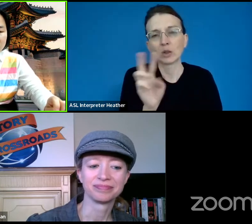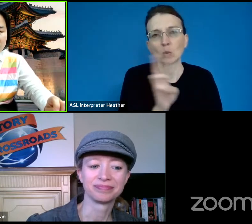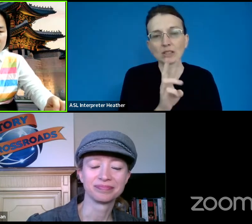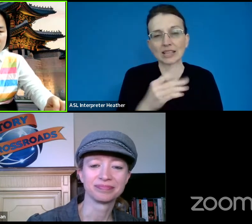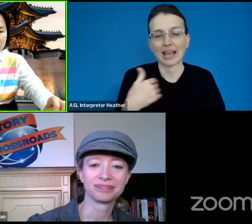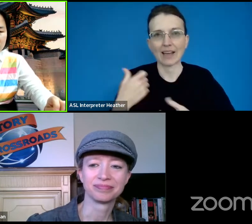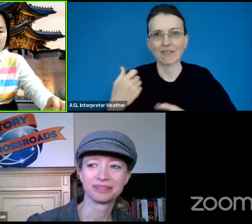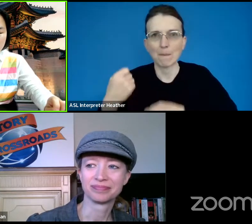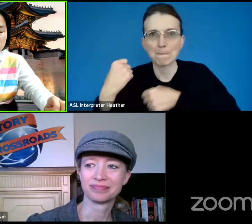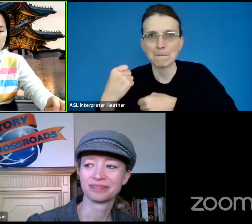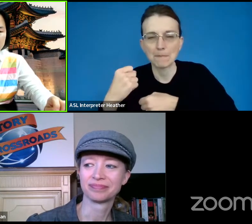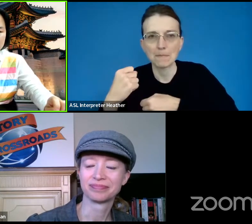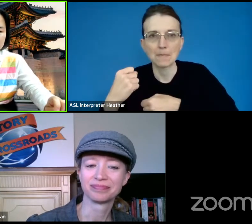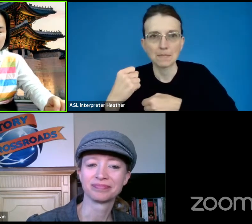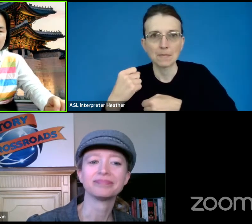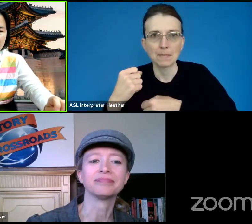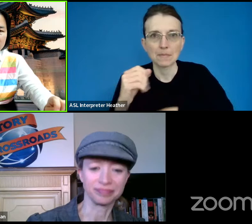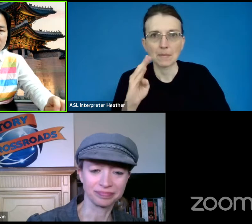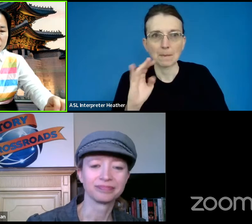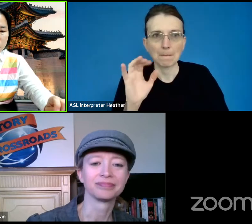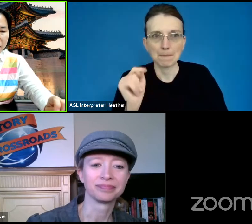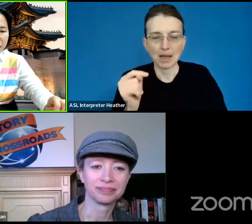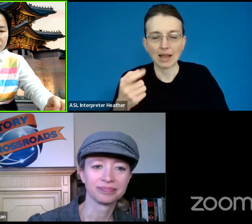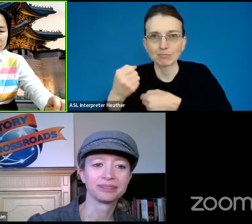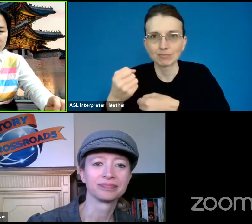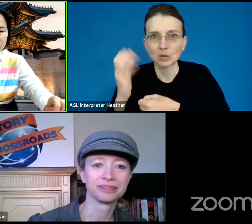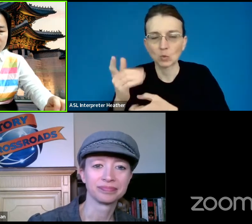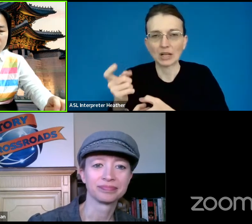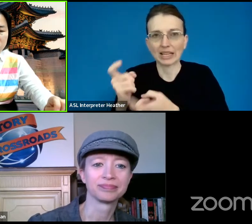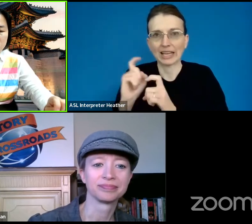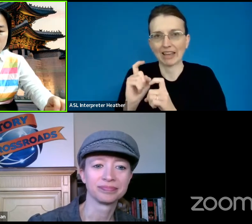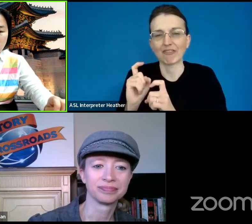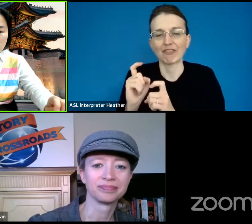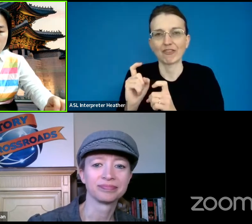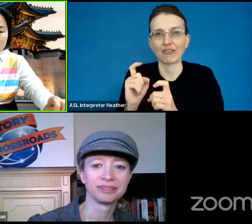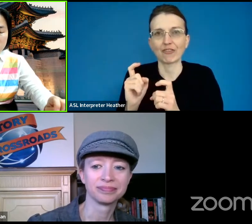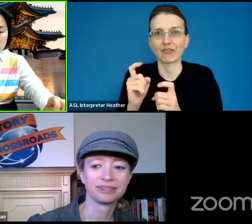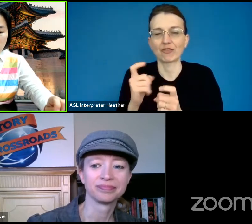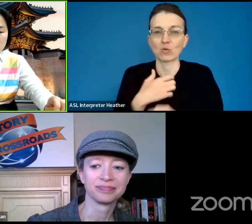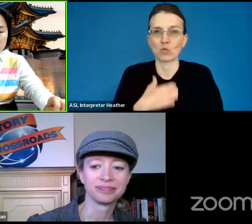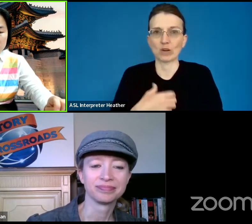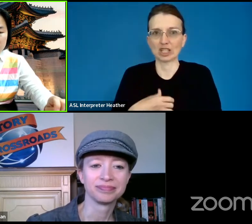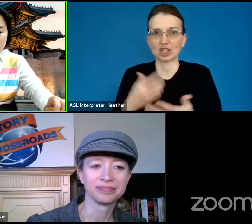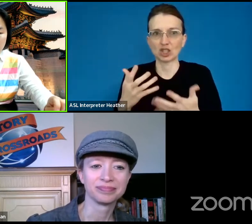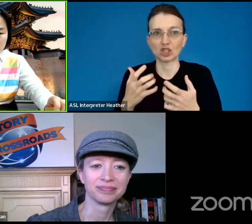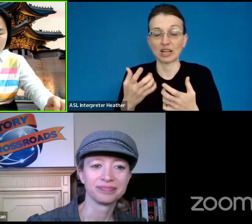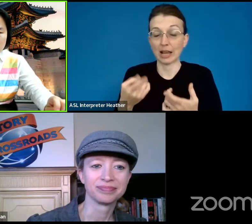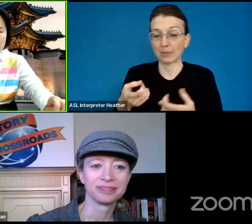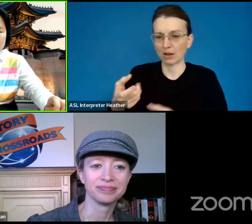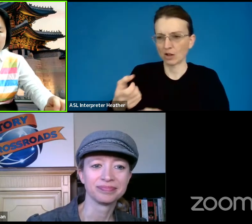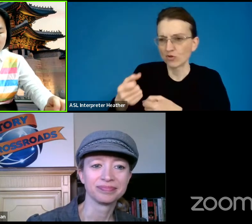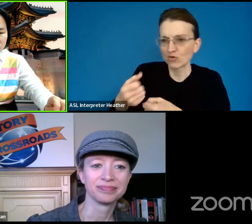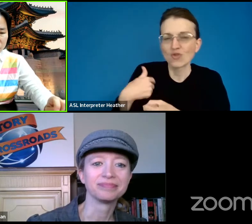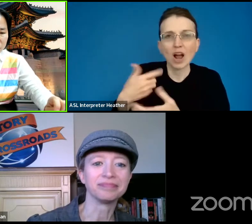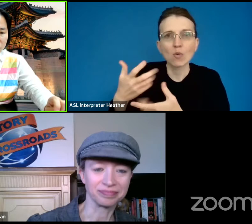that grants wishes. It is a bat that gives you gold when you order it for